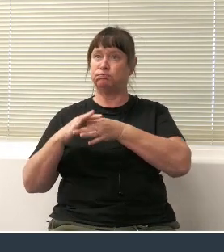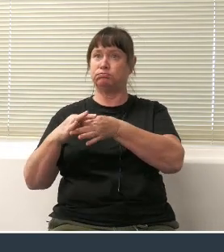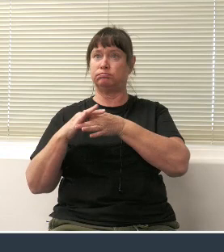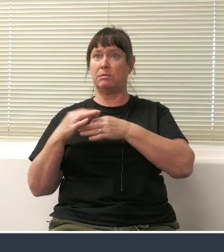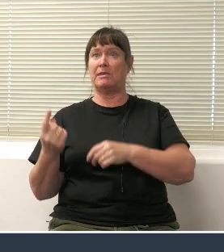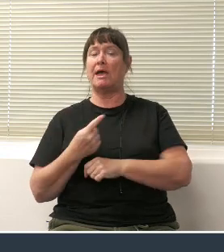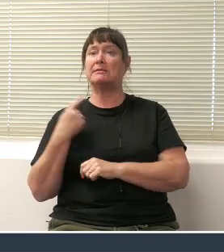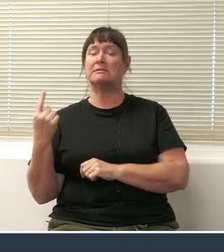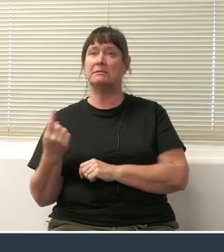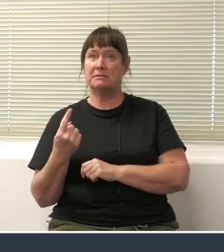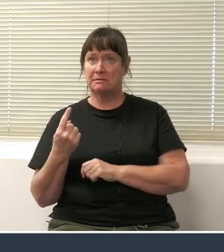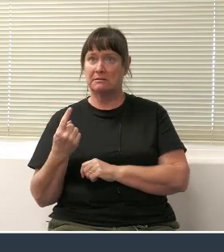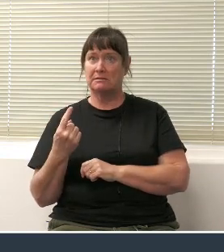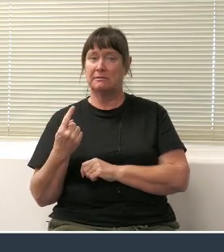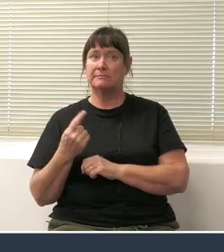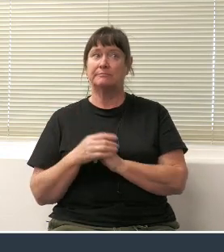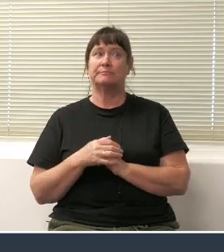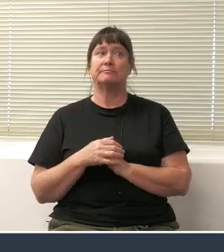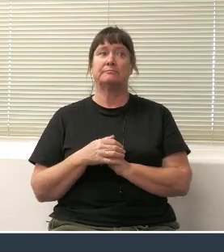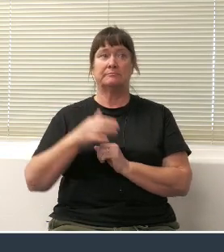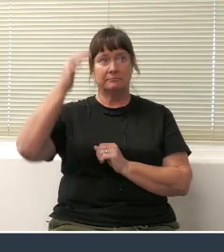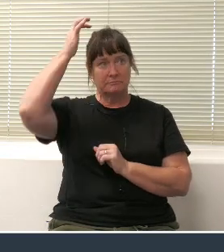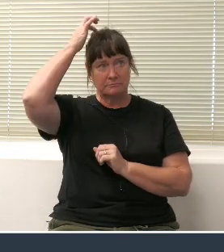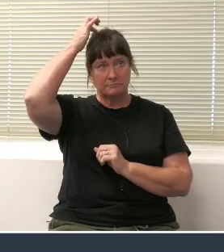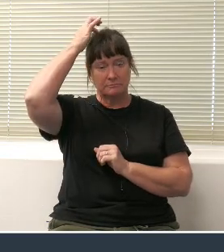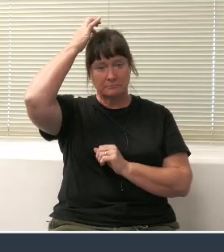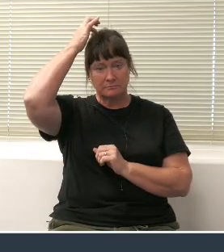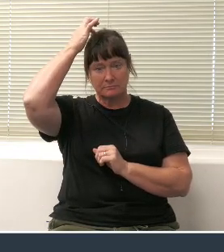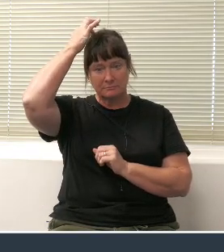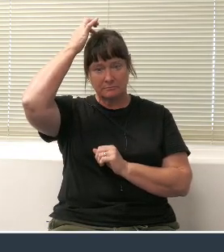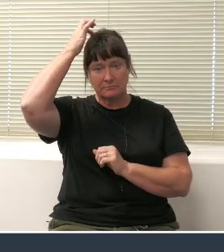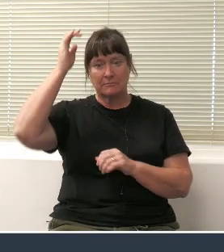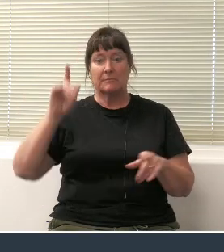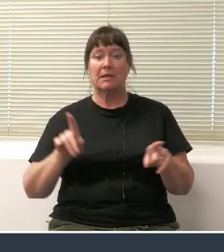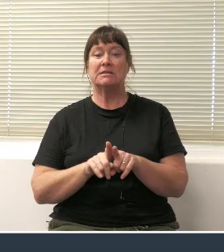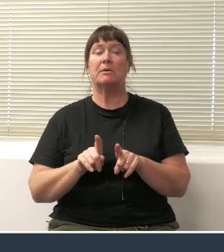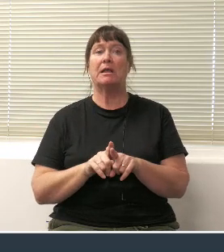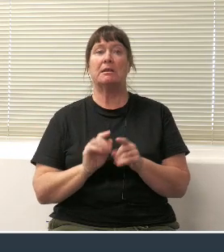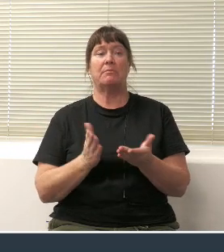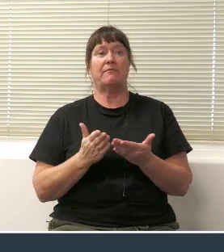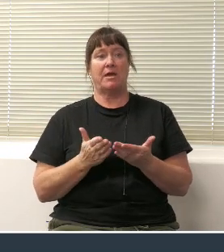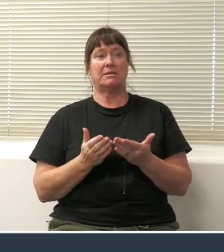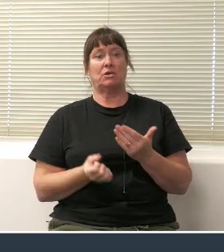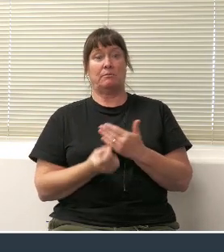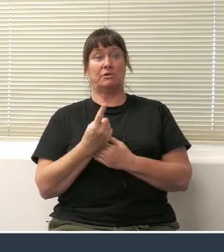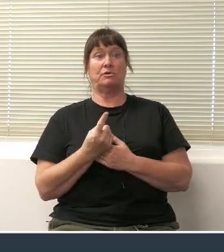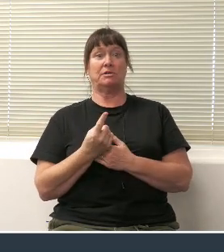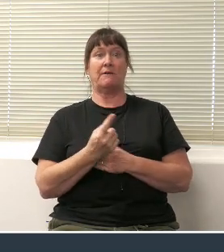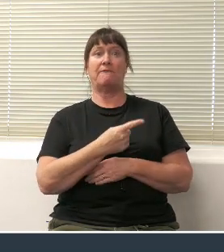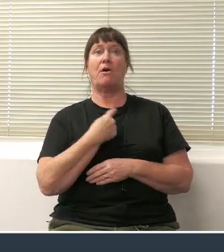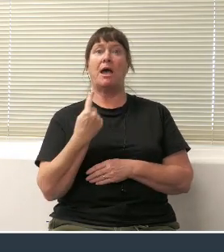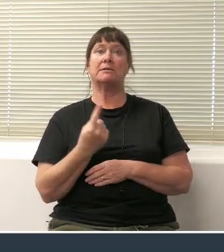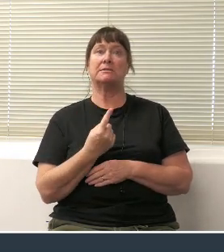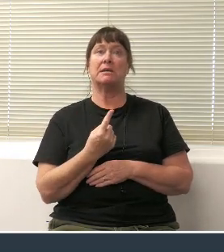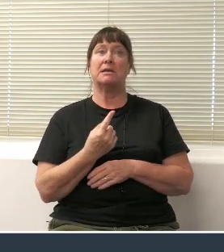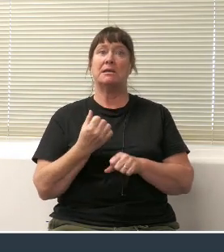the employment market. And I think we have the opportunity to make sure that our